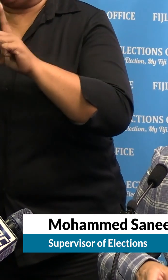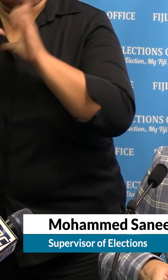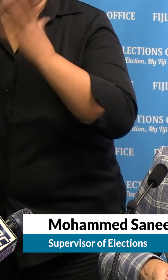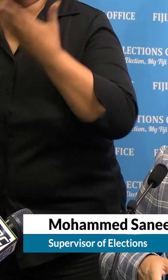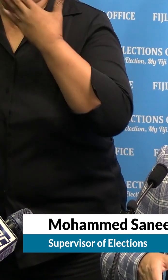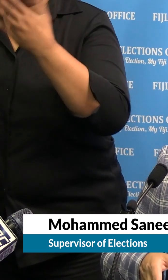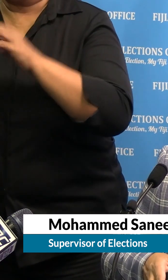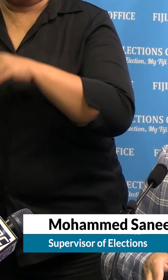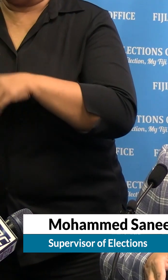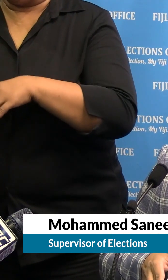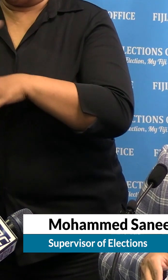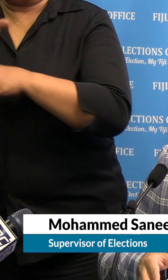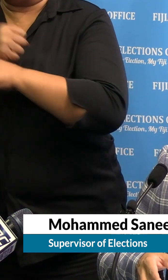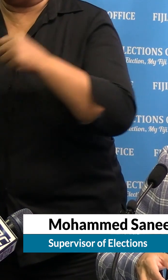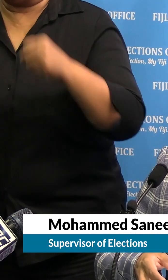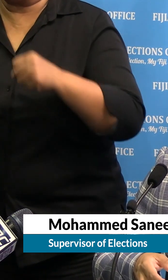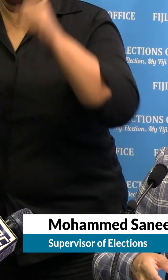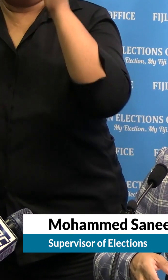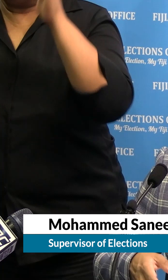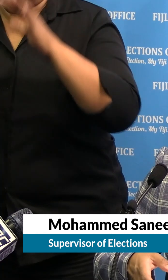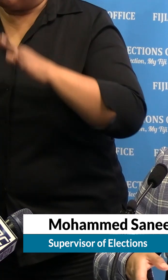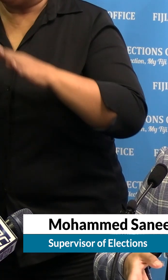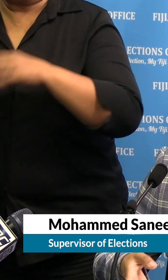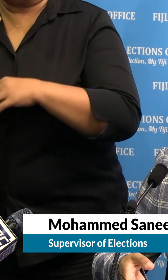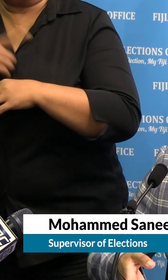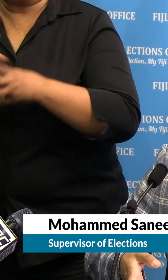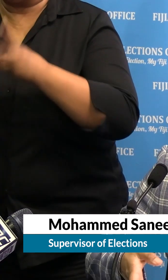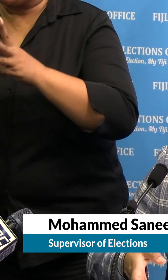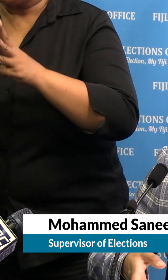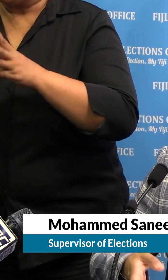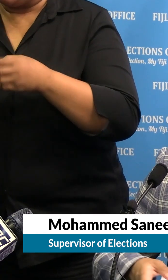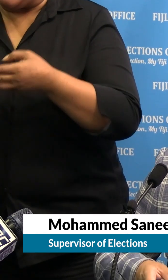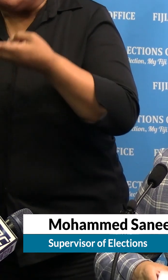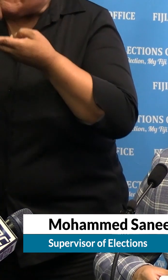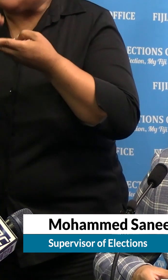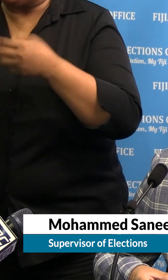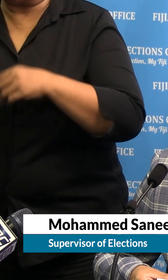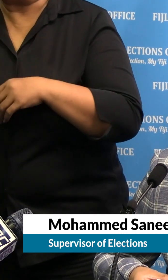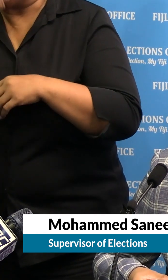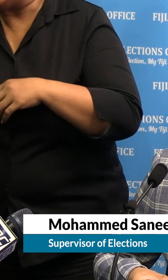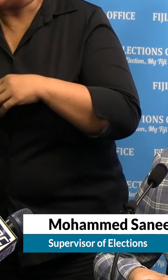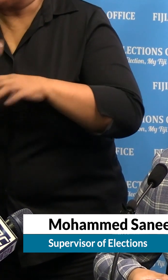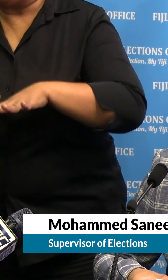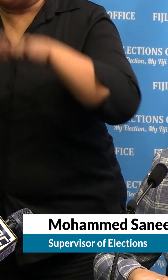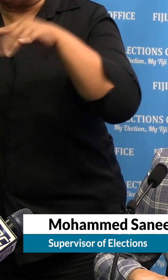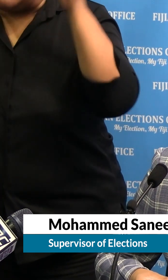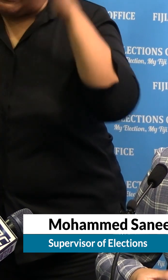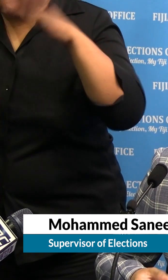for blessing us with good weather, with minimal disruptions. There was some heavy rain, flooding. We had